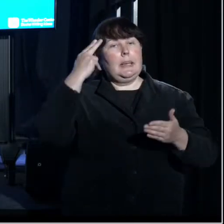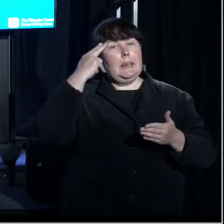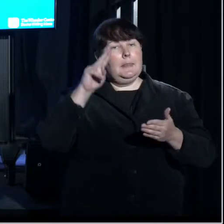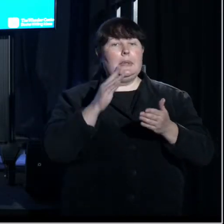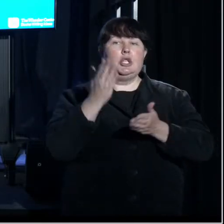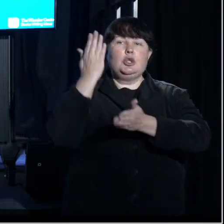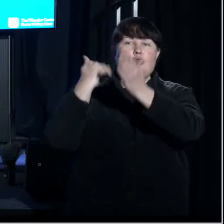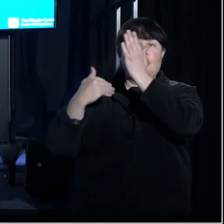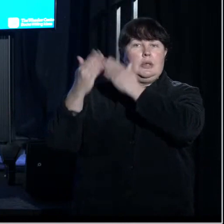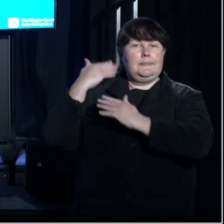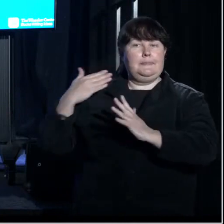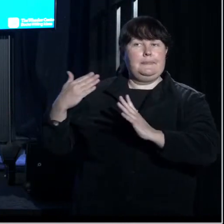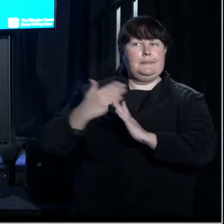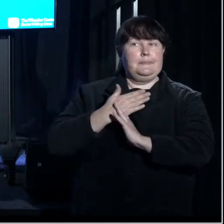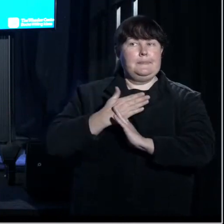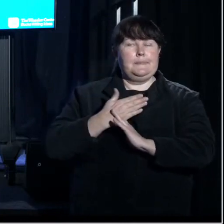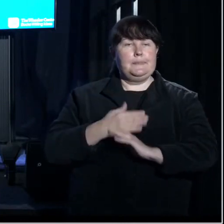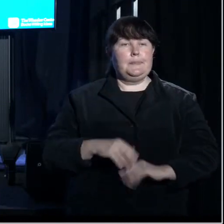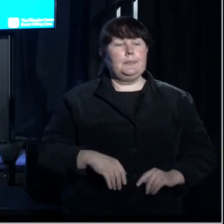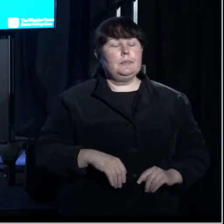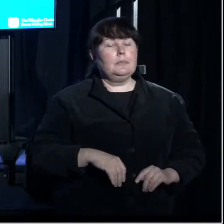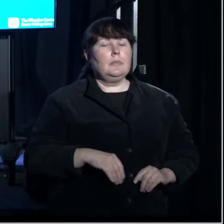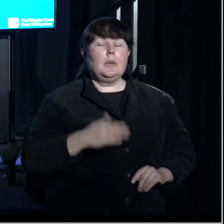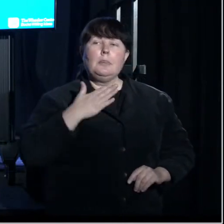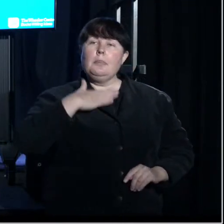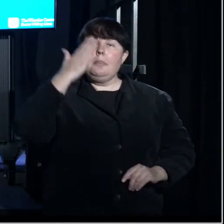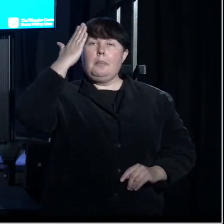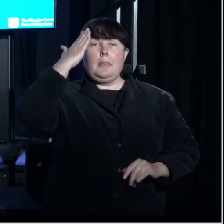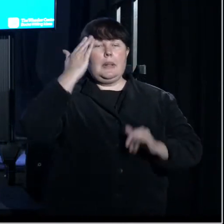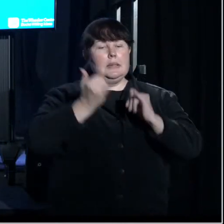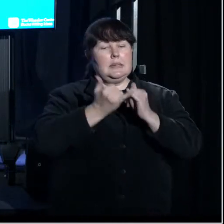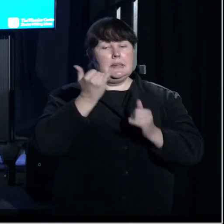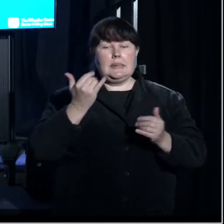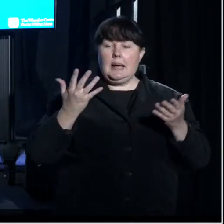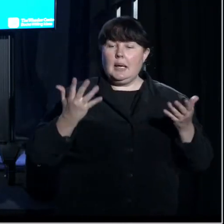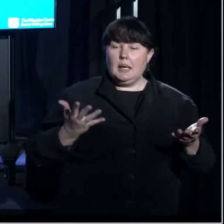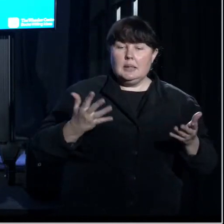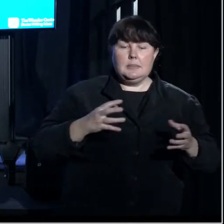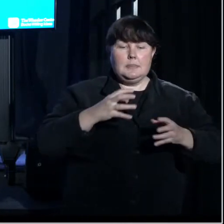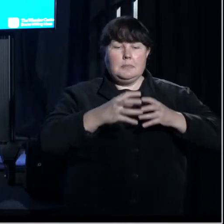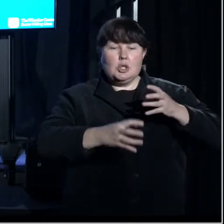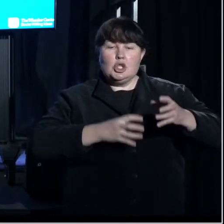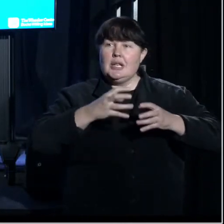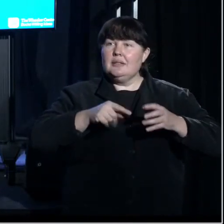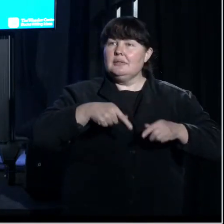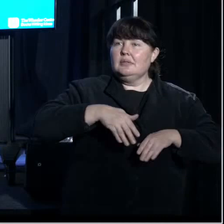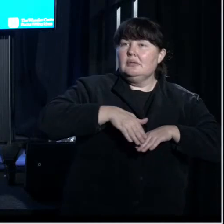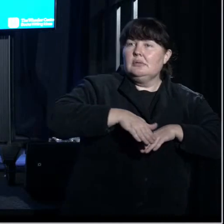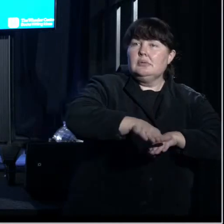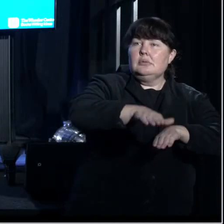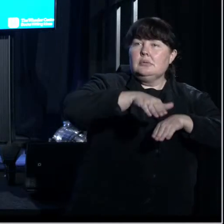The singer machine, my mother's hands, the bobbin, the pedal,